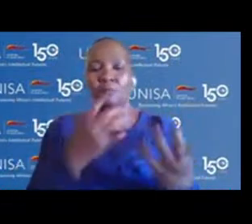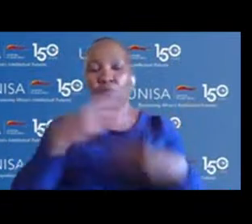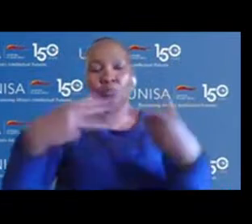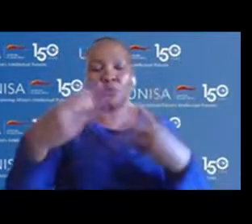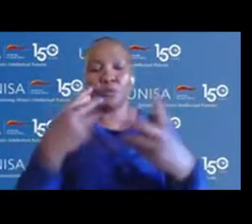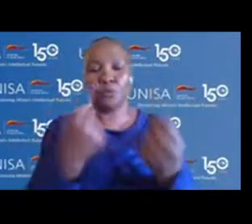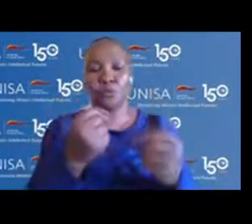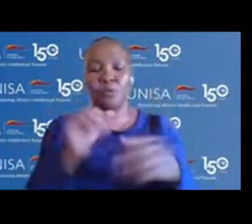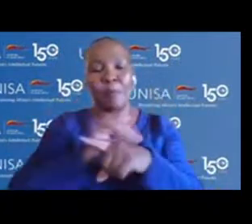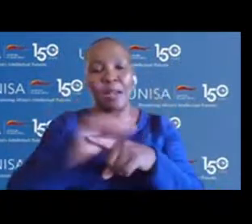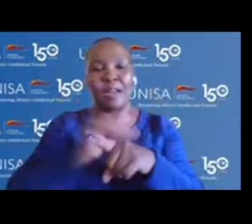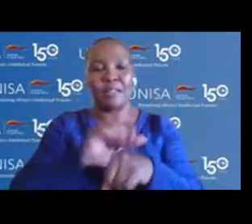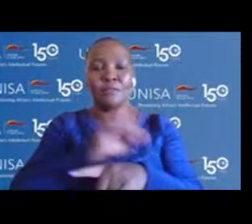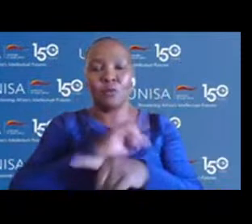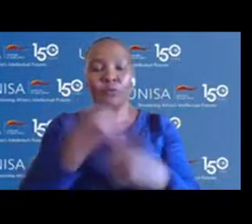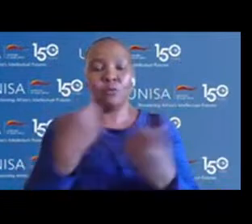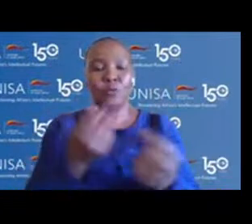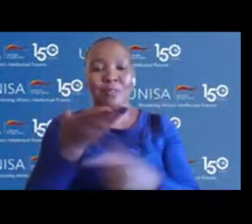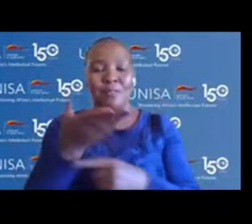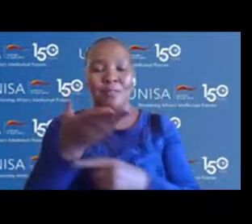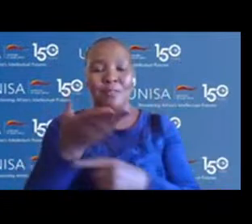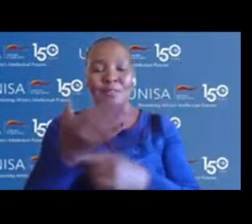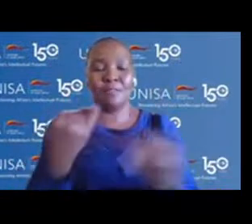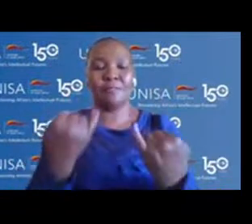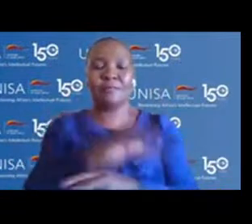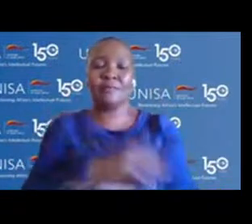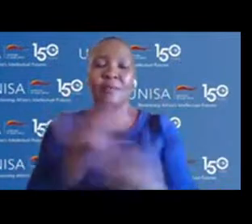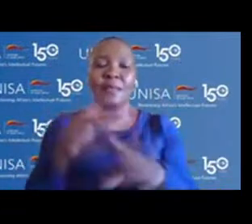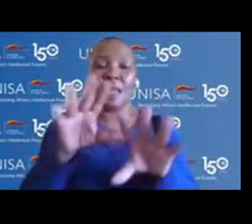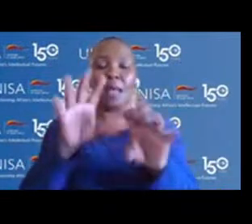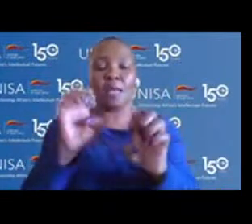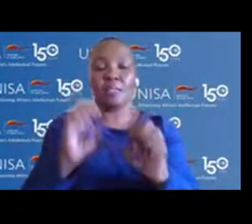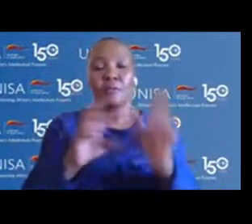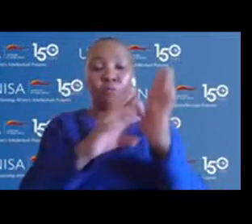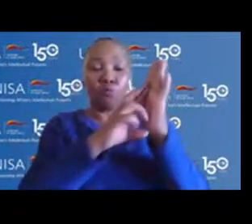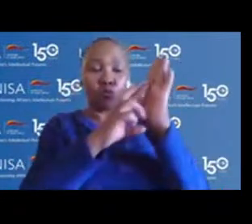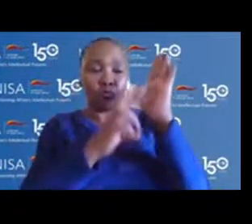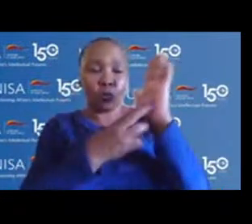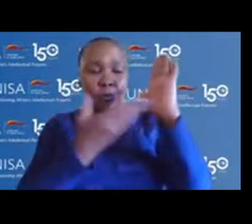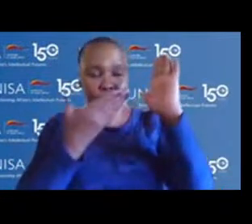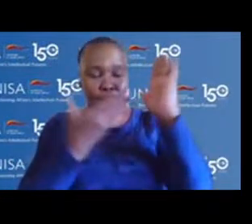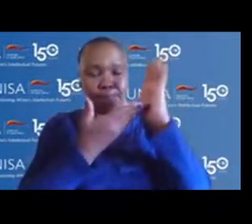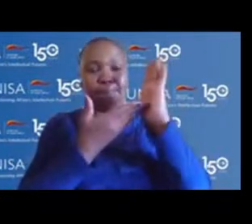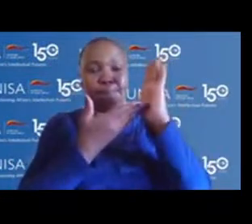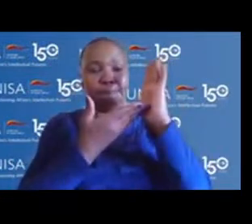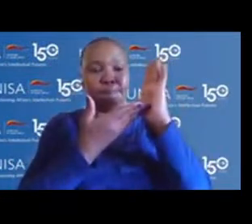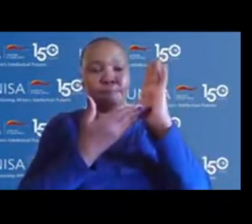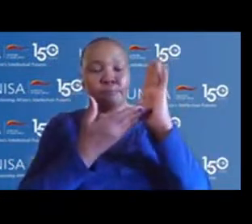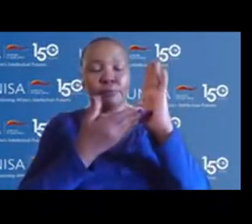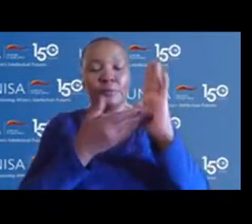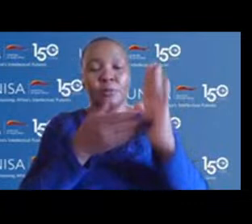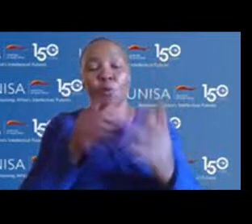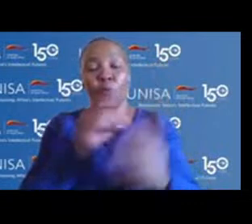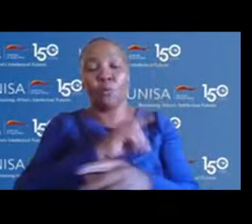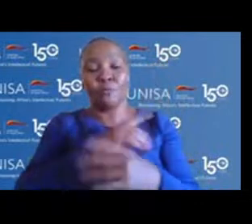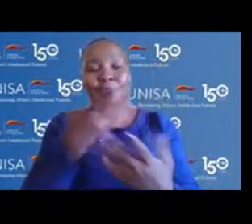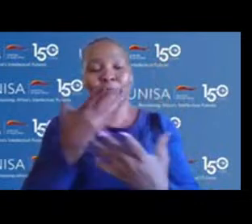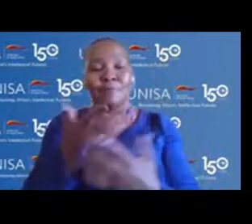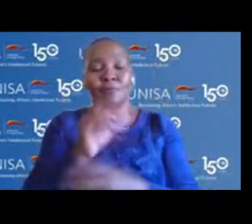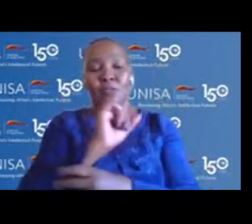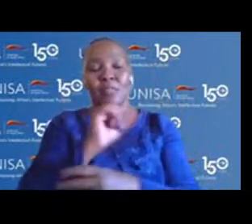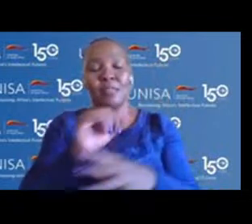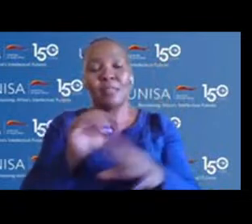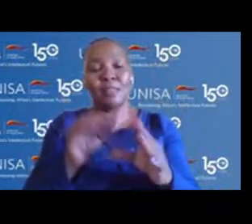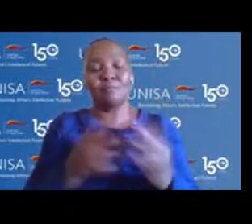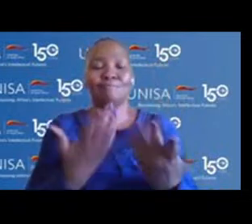practically. That's why we're doing this for you guys. There are the exam rules as well. So we also put that in there for you. And just for example's